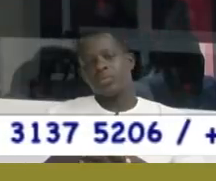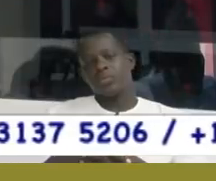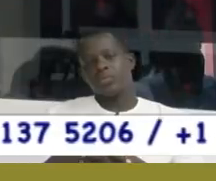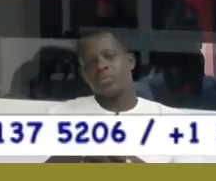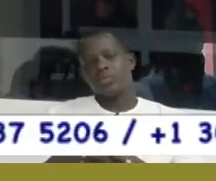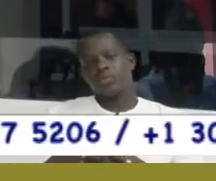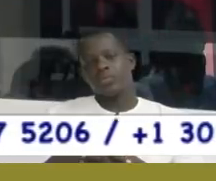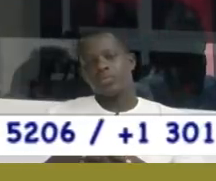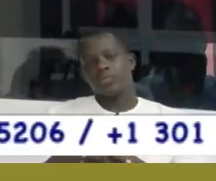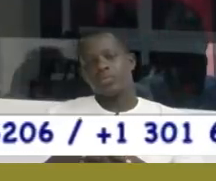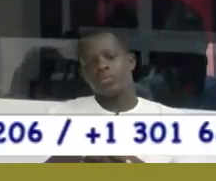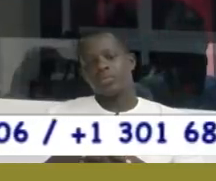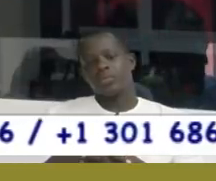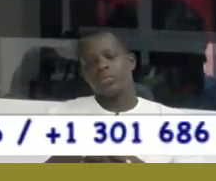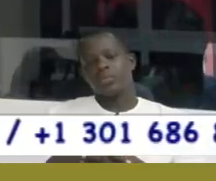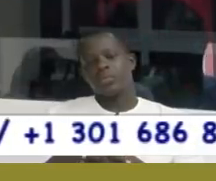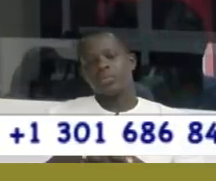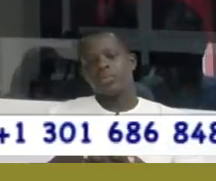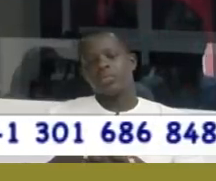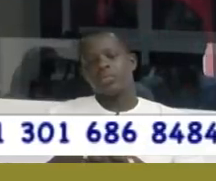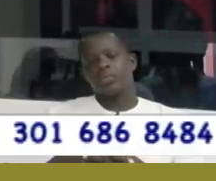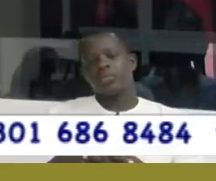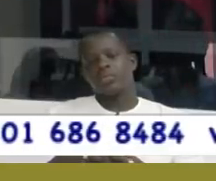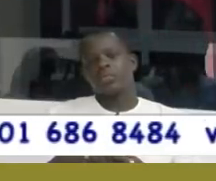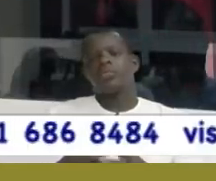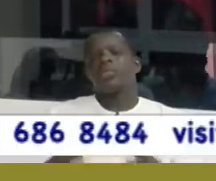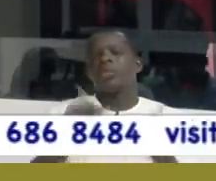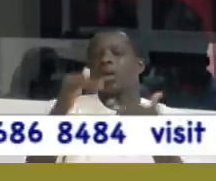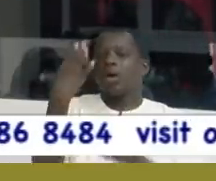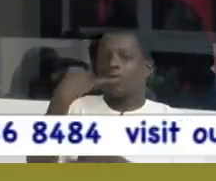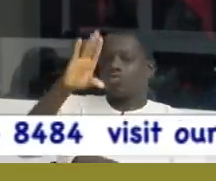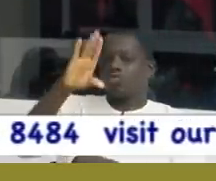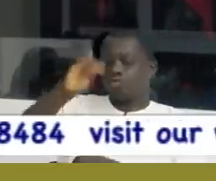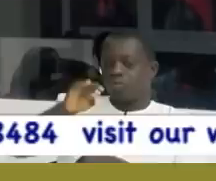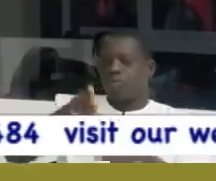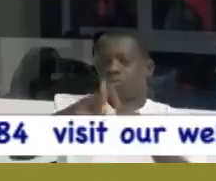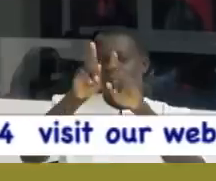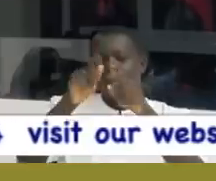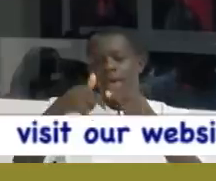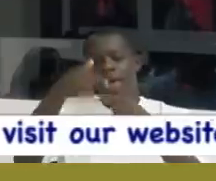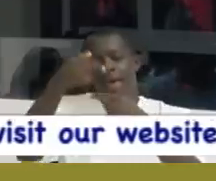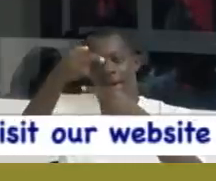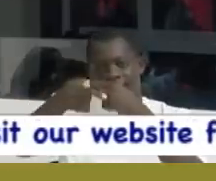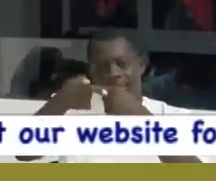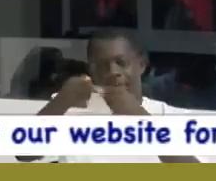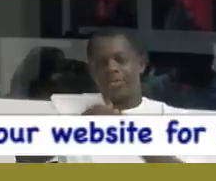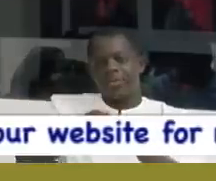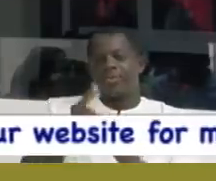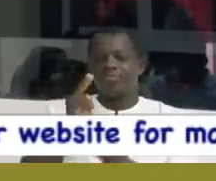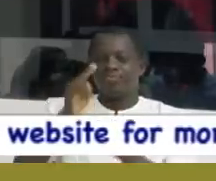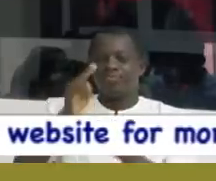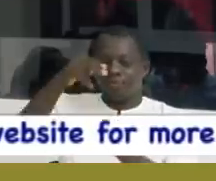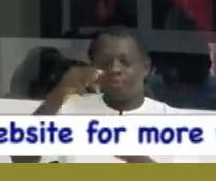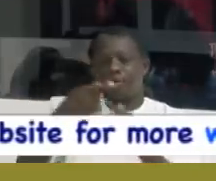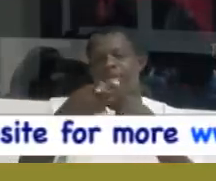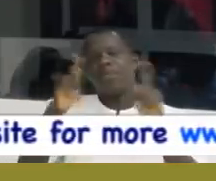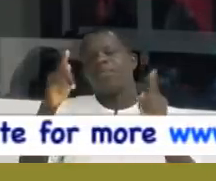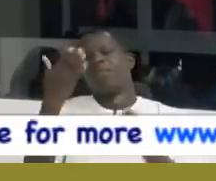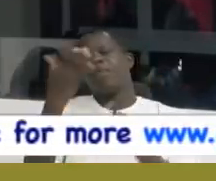how he was dealt with soon after the shooting is also at odds with your